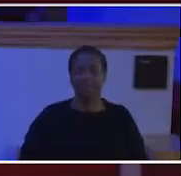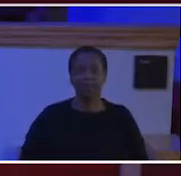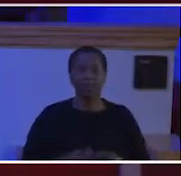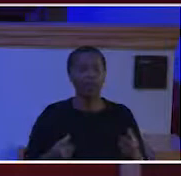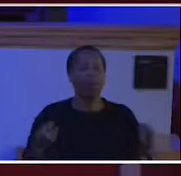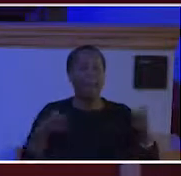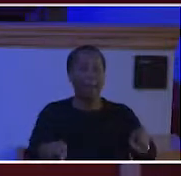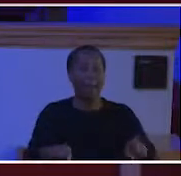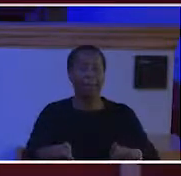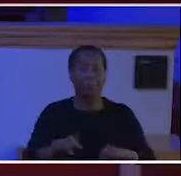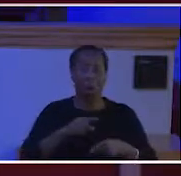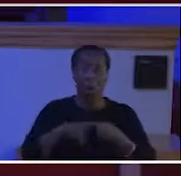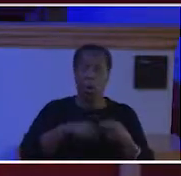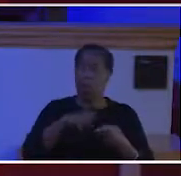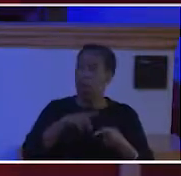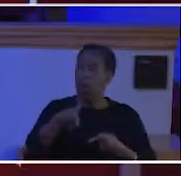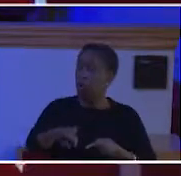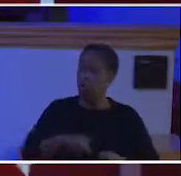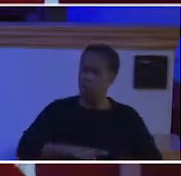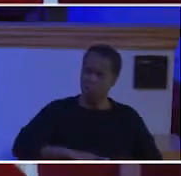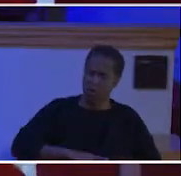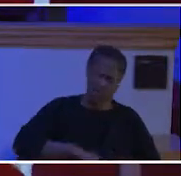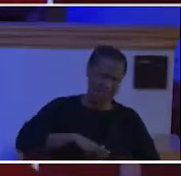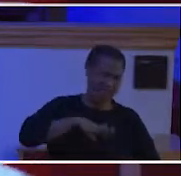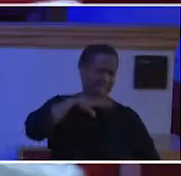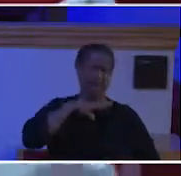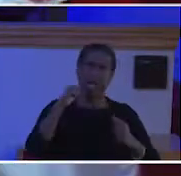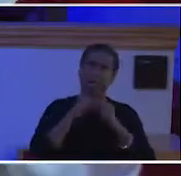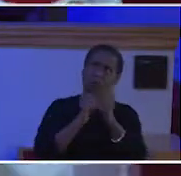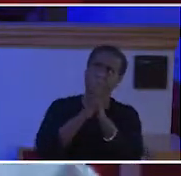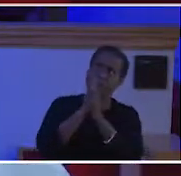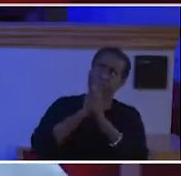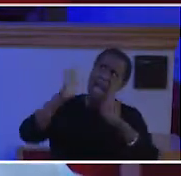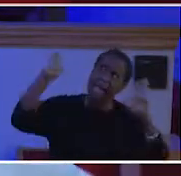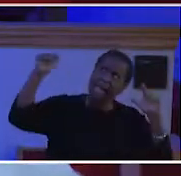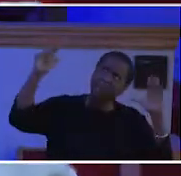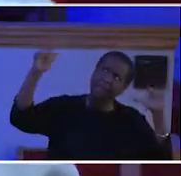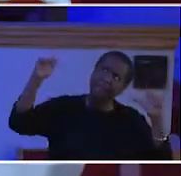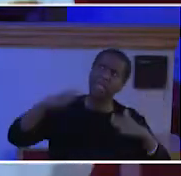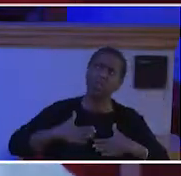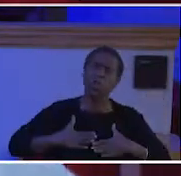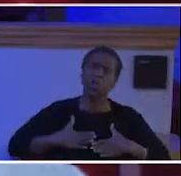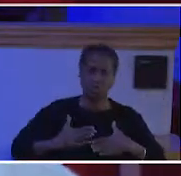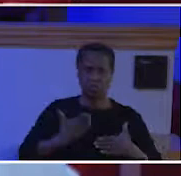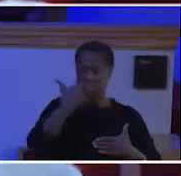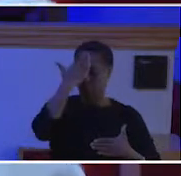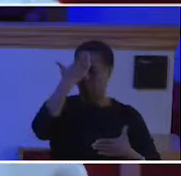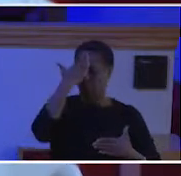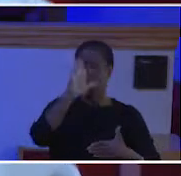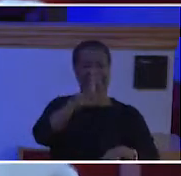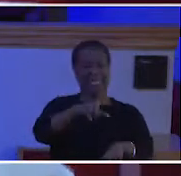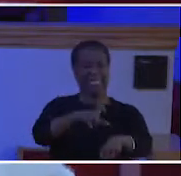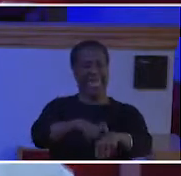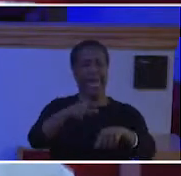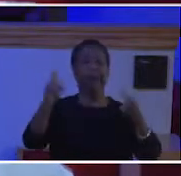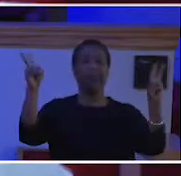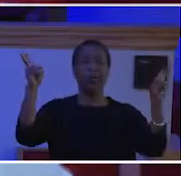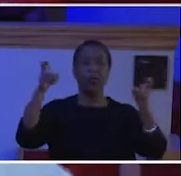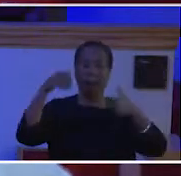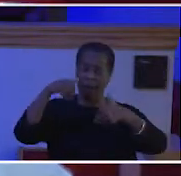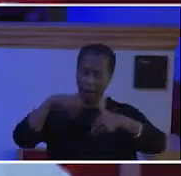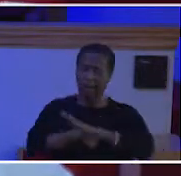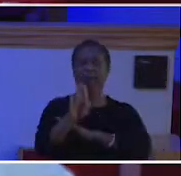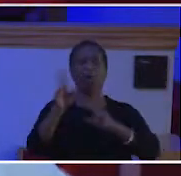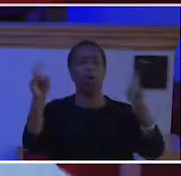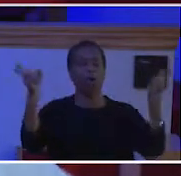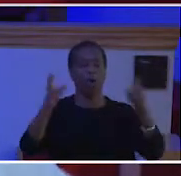When you are filled with expectation, you know it's time to give birth.